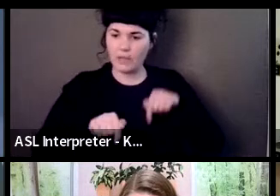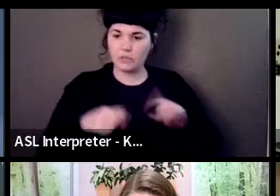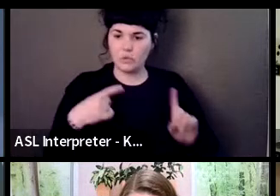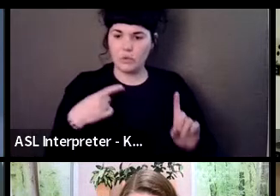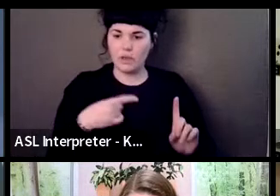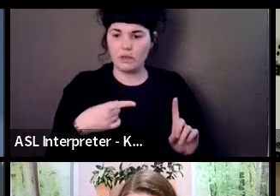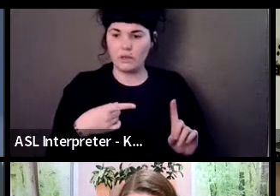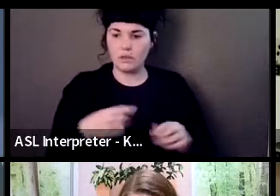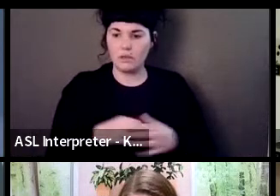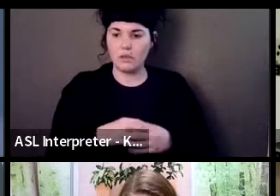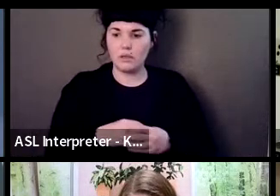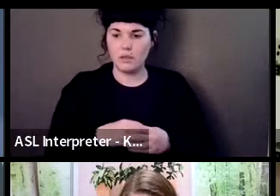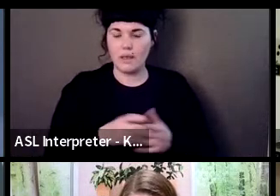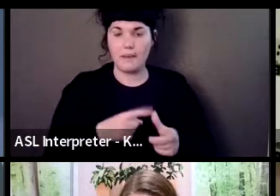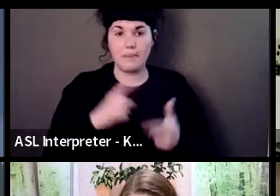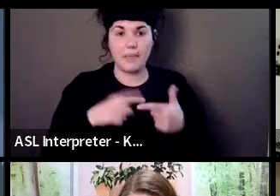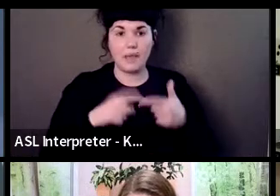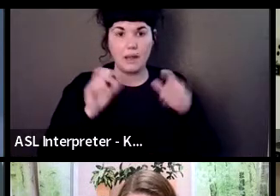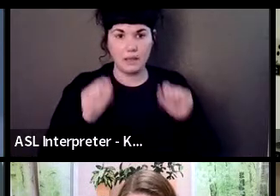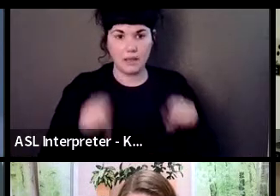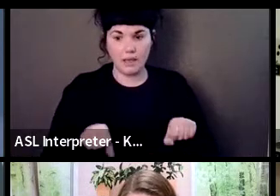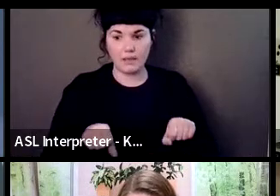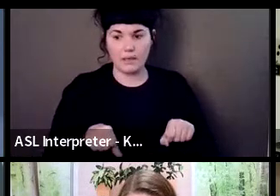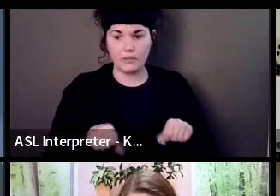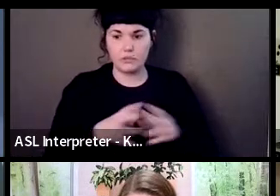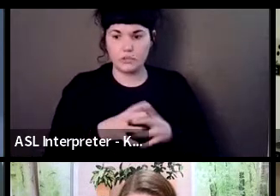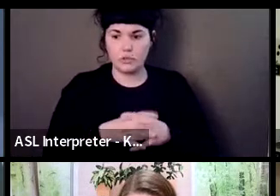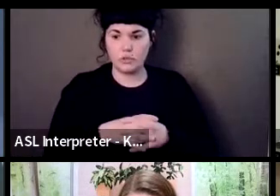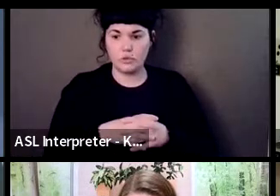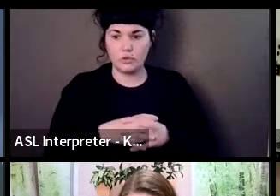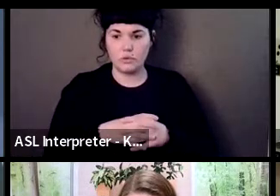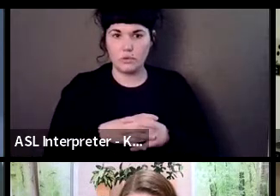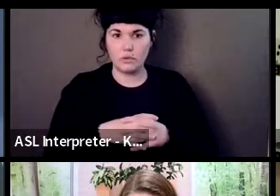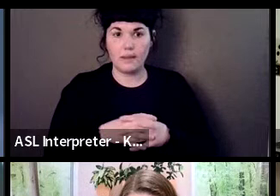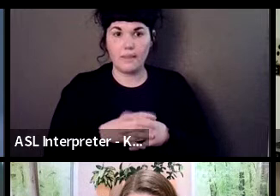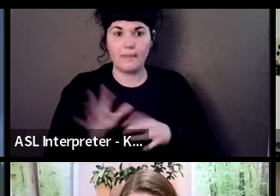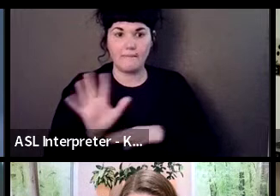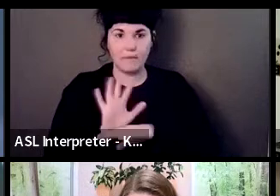and then I can get to the video.